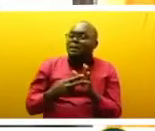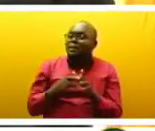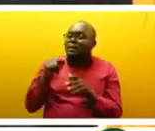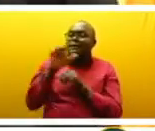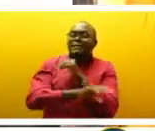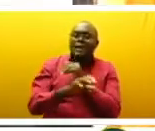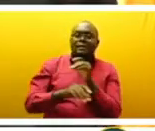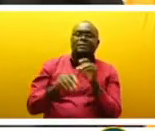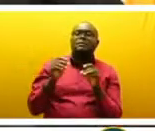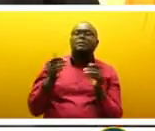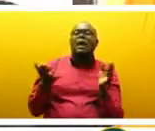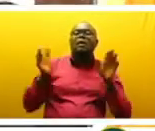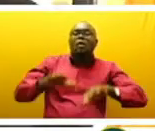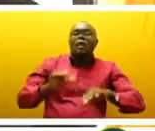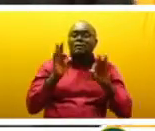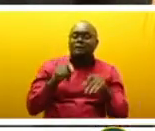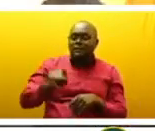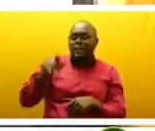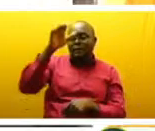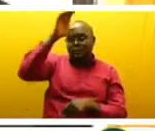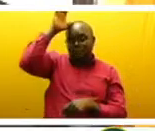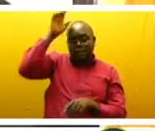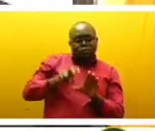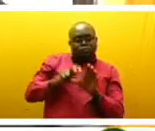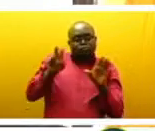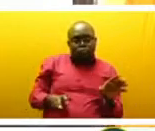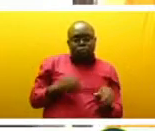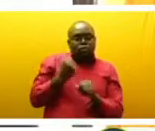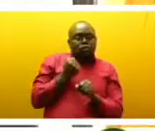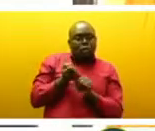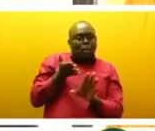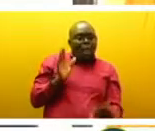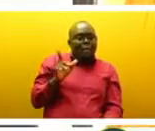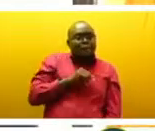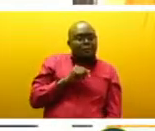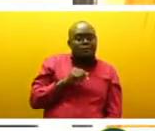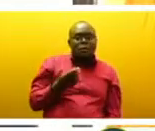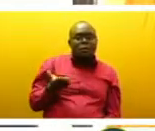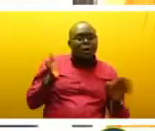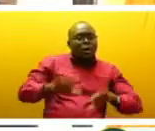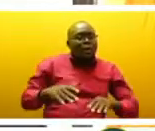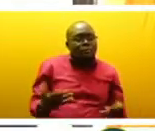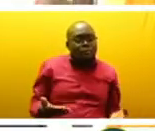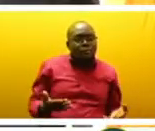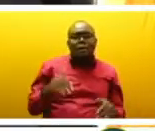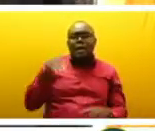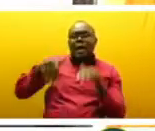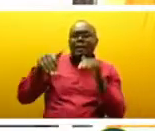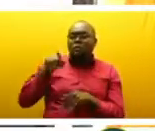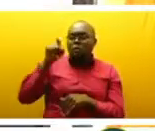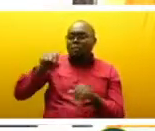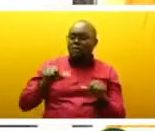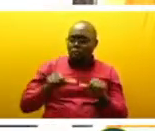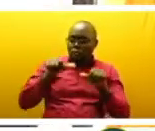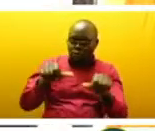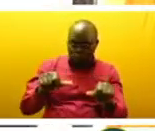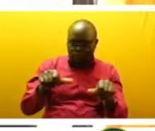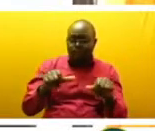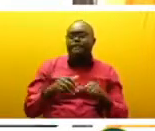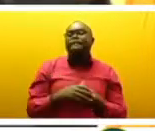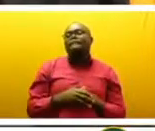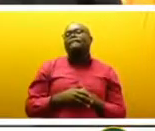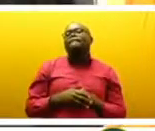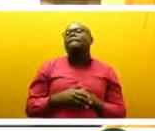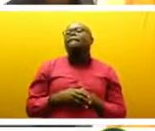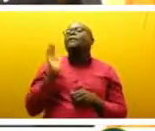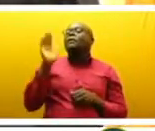country can collapse if Mr. Chebukati resigned from his office today? No. Elections will still be held. We'll